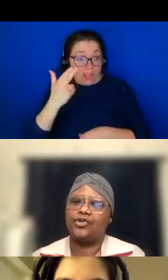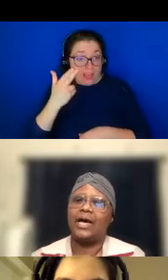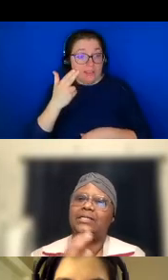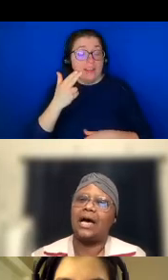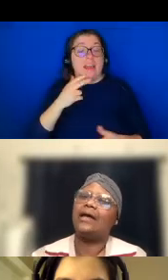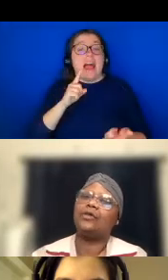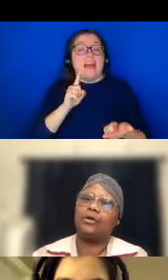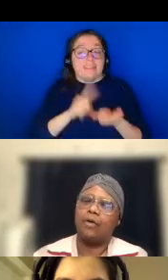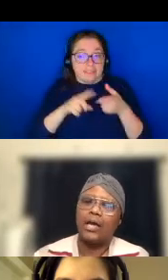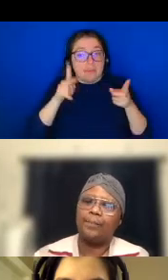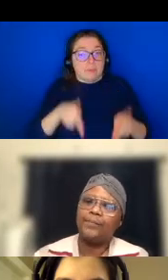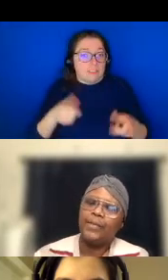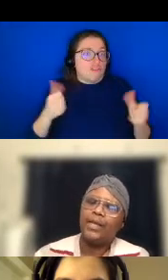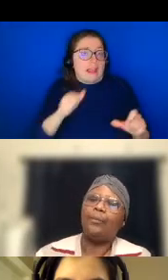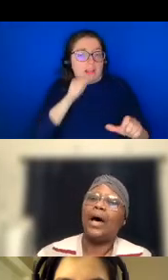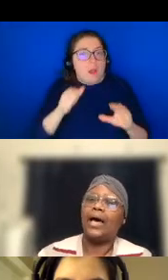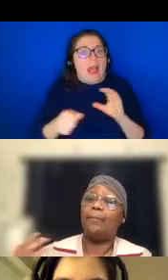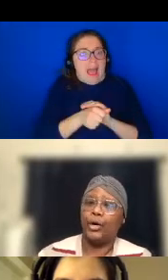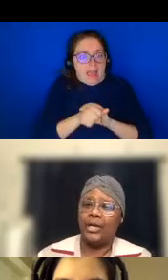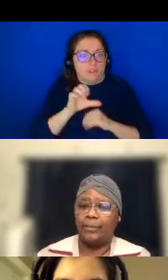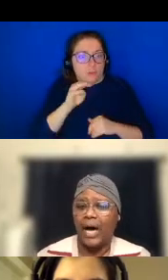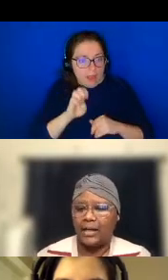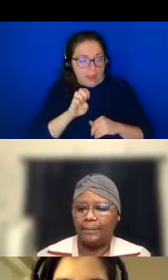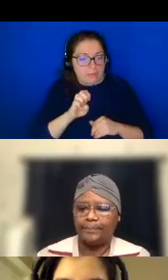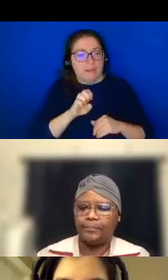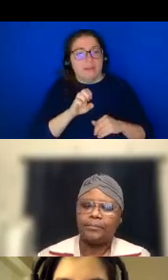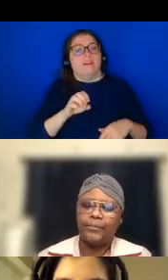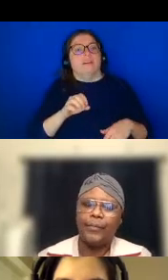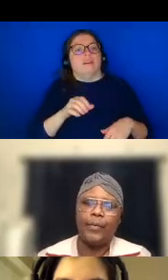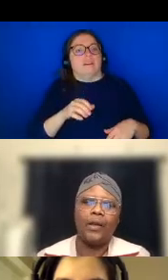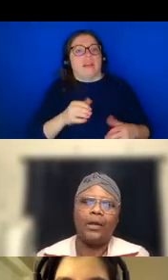perpetrator tried to hide the crime by burning the body.